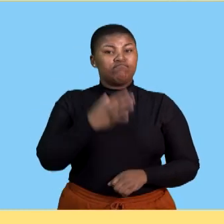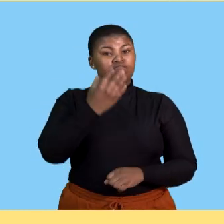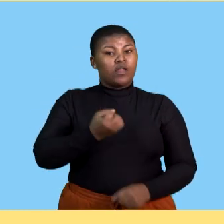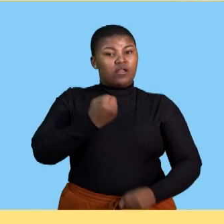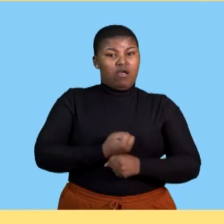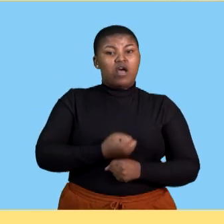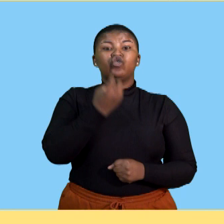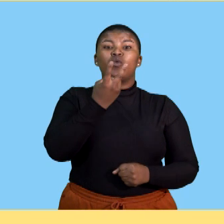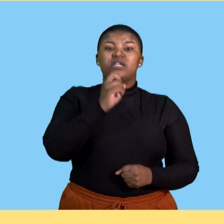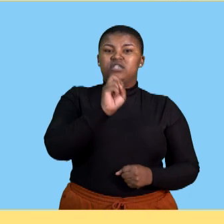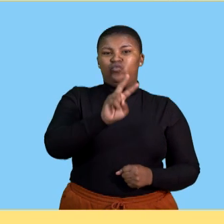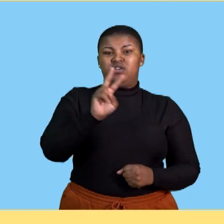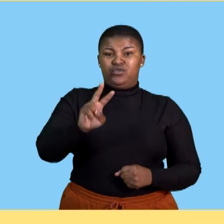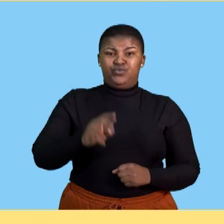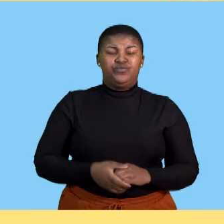This is for the year